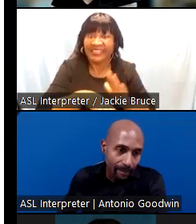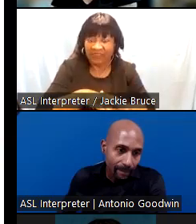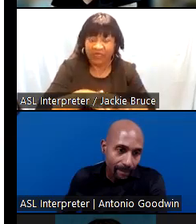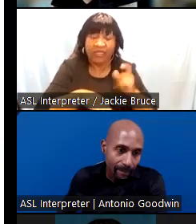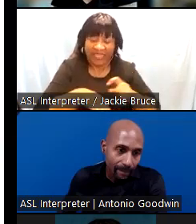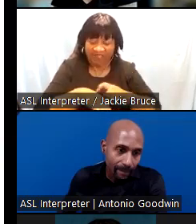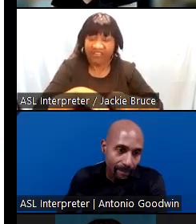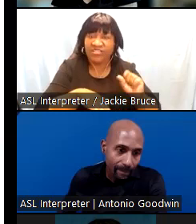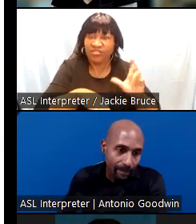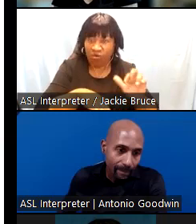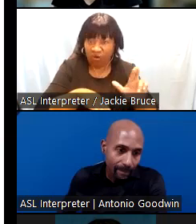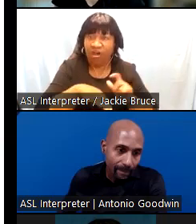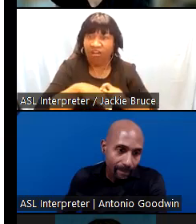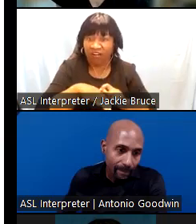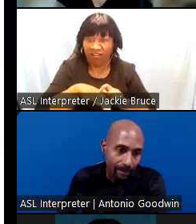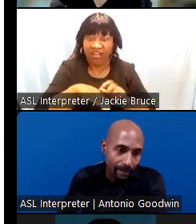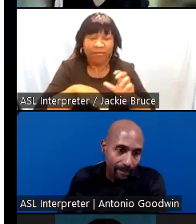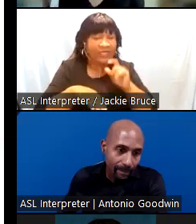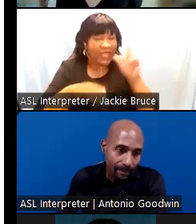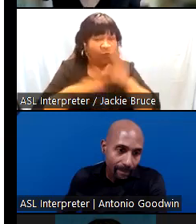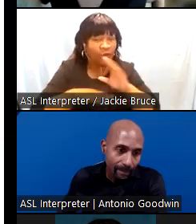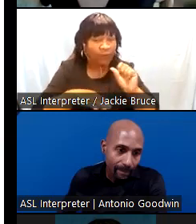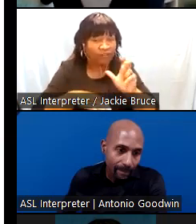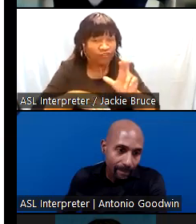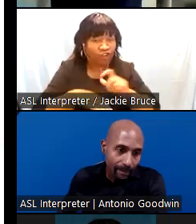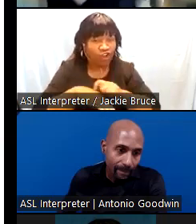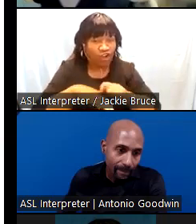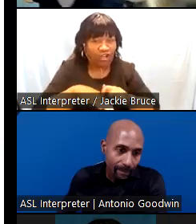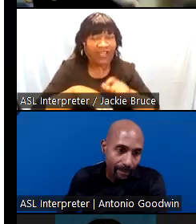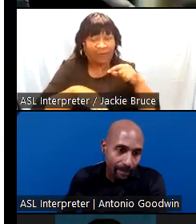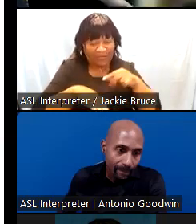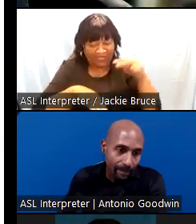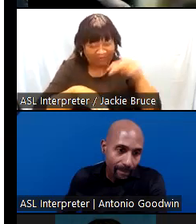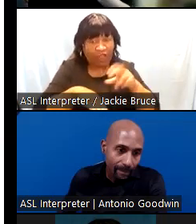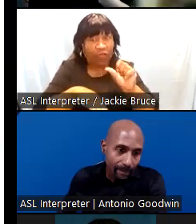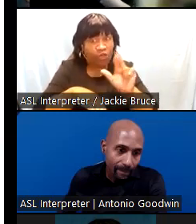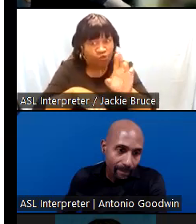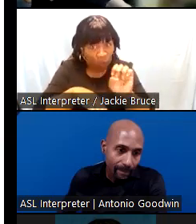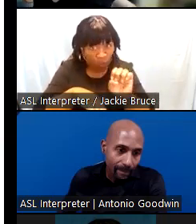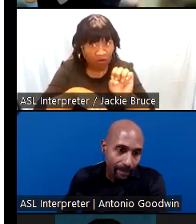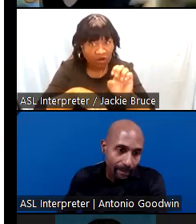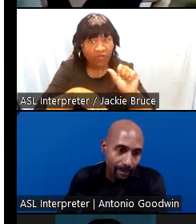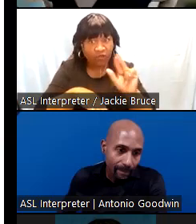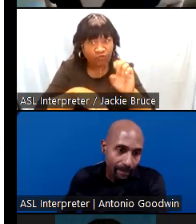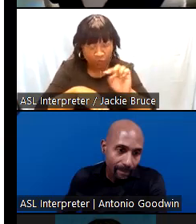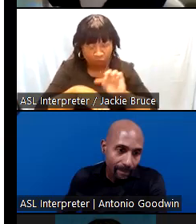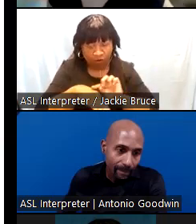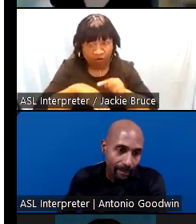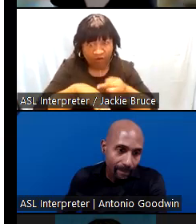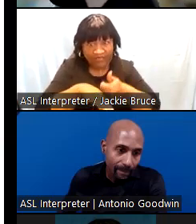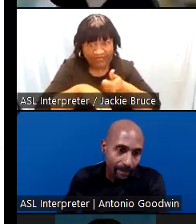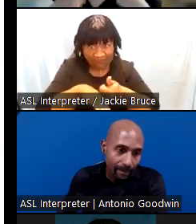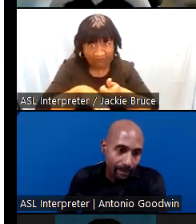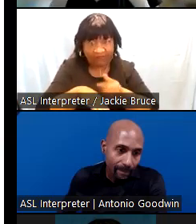scar, but it's not the scar that we're worried about. It is actually the sore. The sore, even if it's scabbed